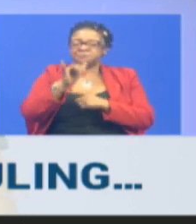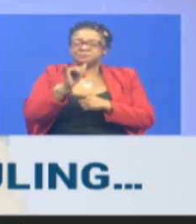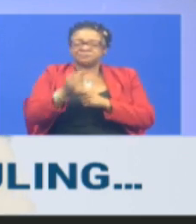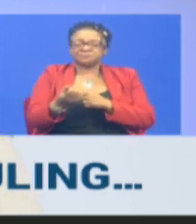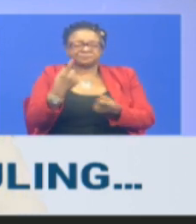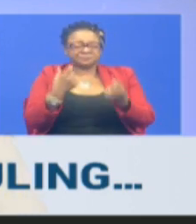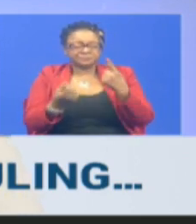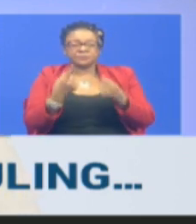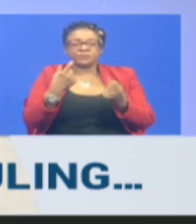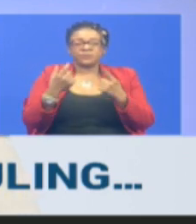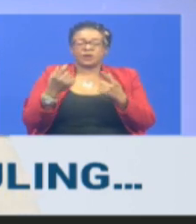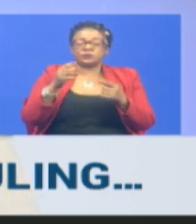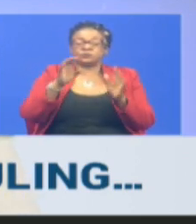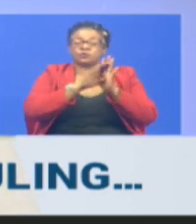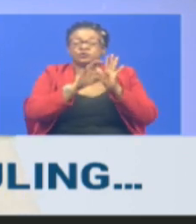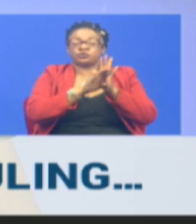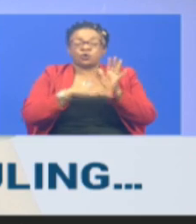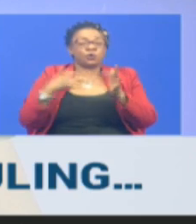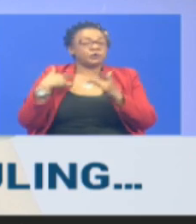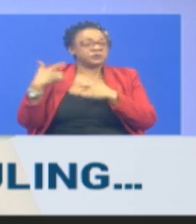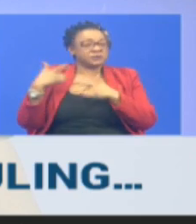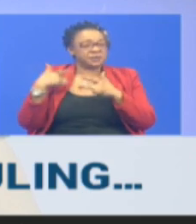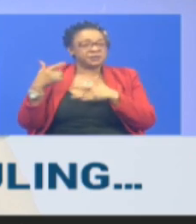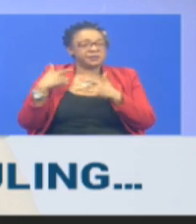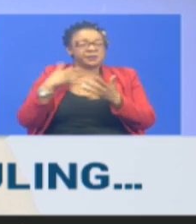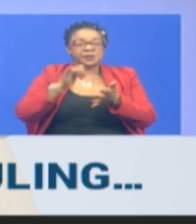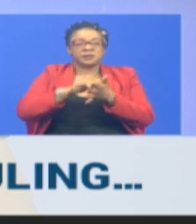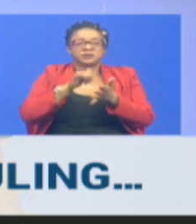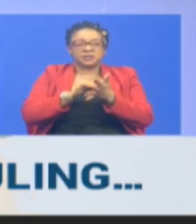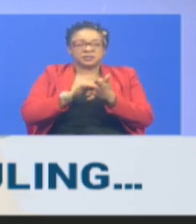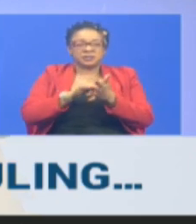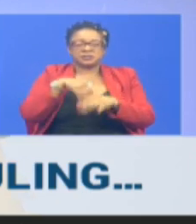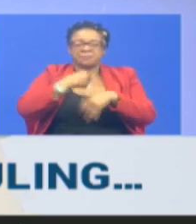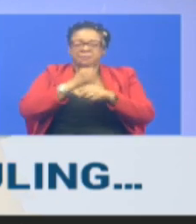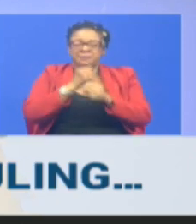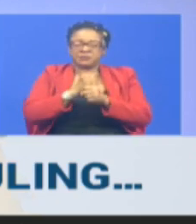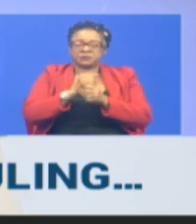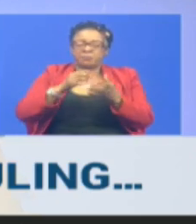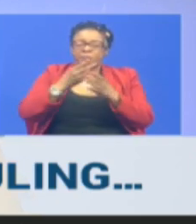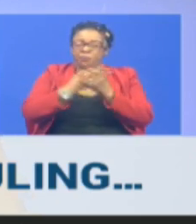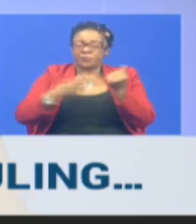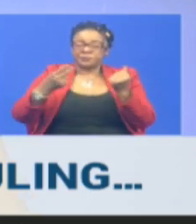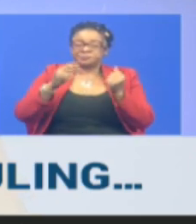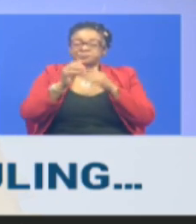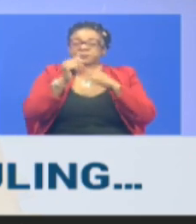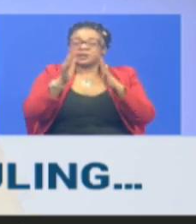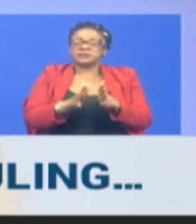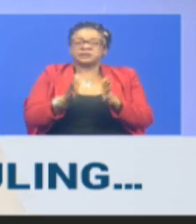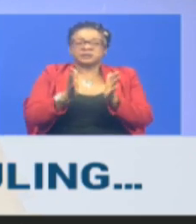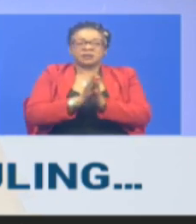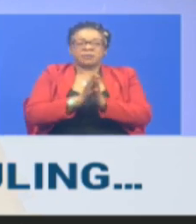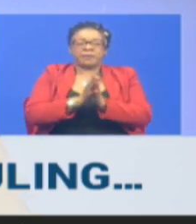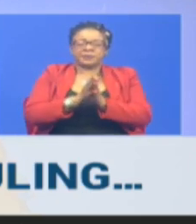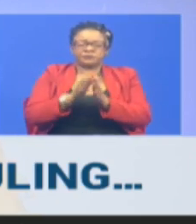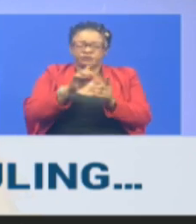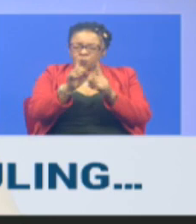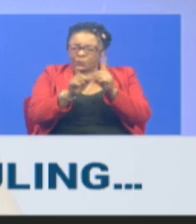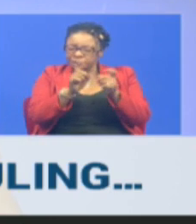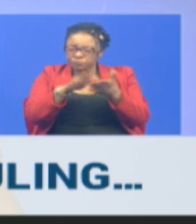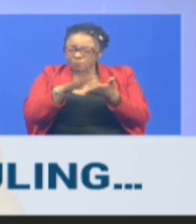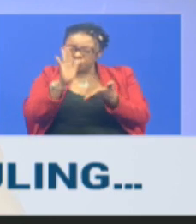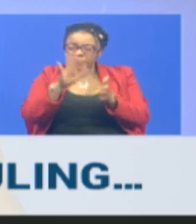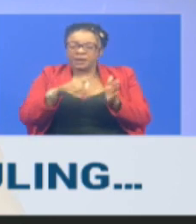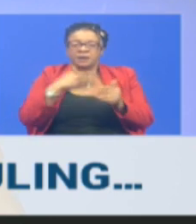of constitutional concerns that seem to have left both leaders and the electorate with more questions than